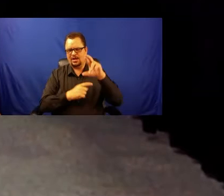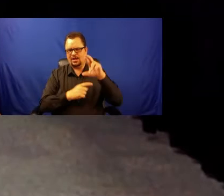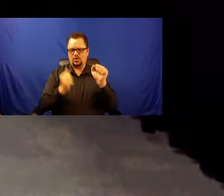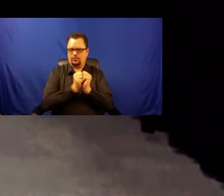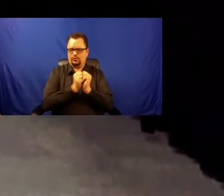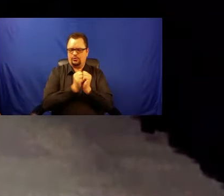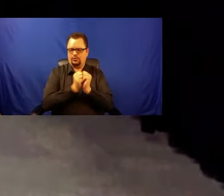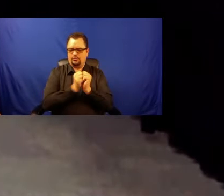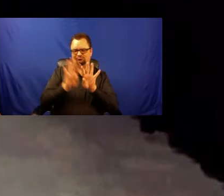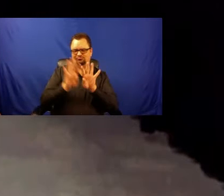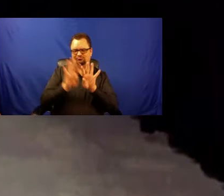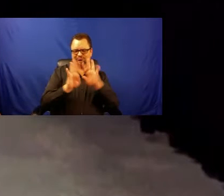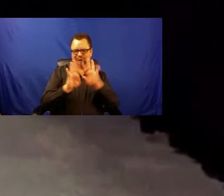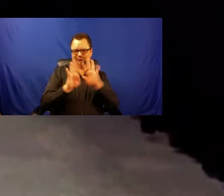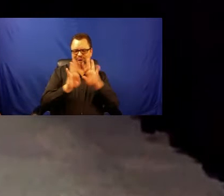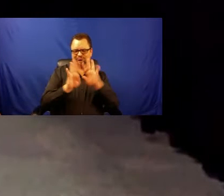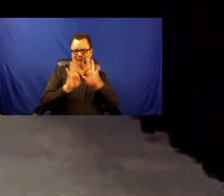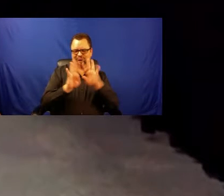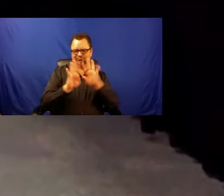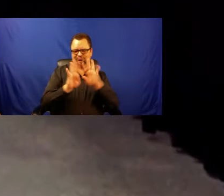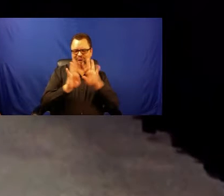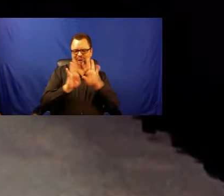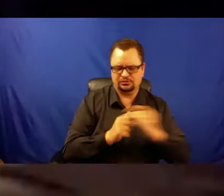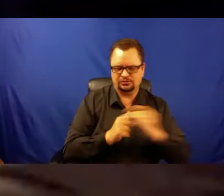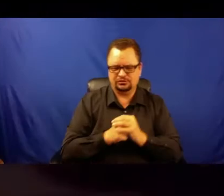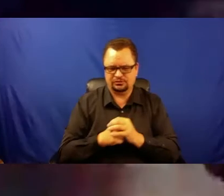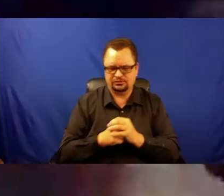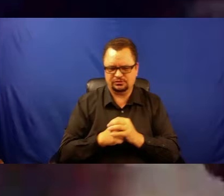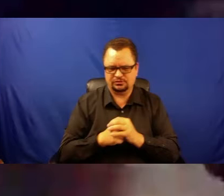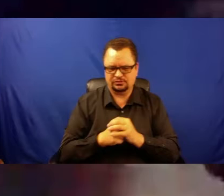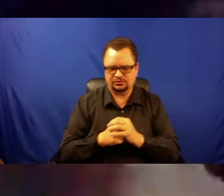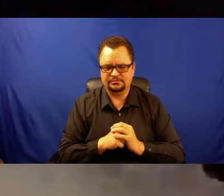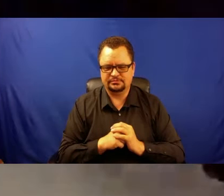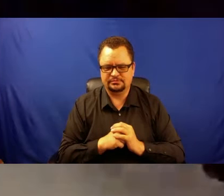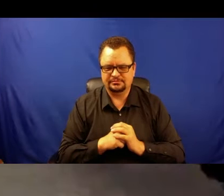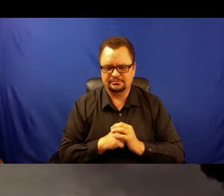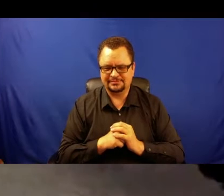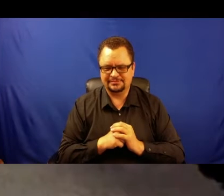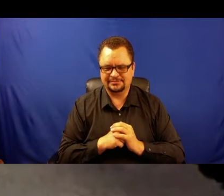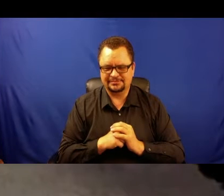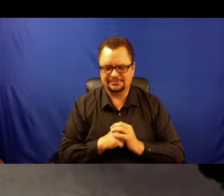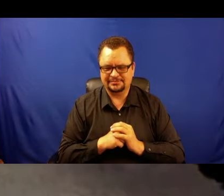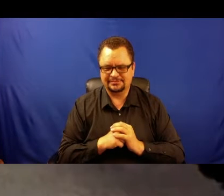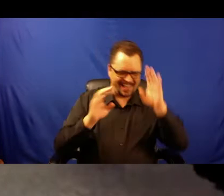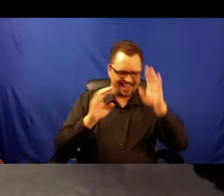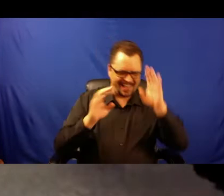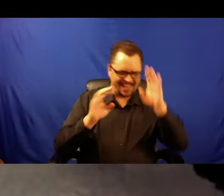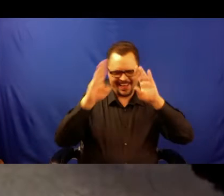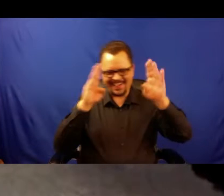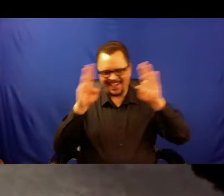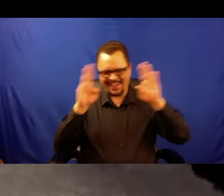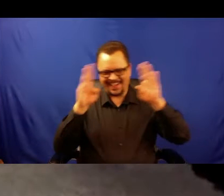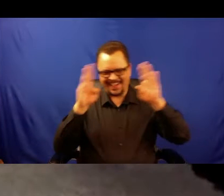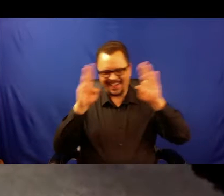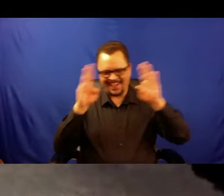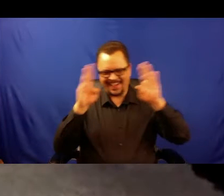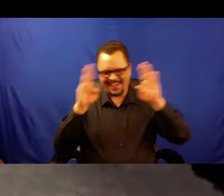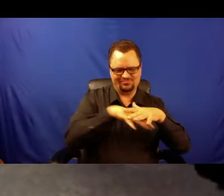Everybody. Hey. I just said Brian. Shoot us from over there. I really feel an old.